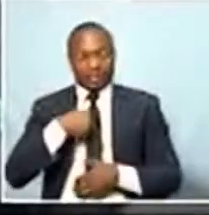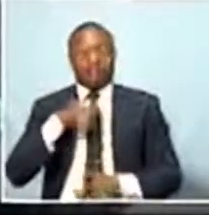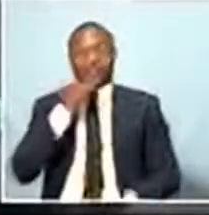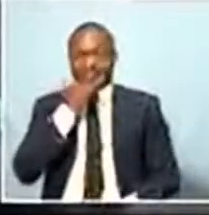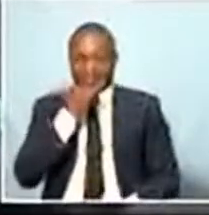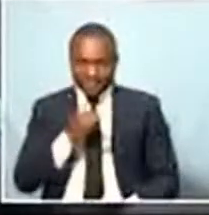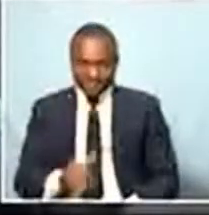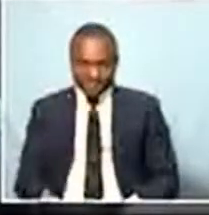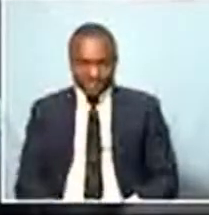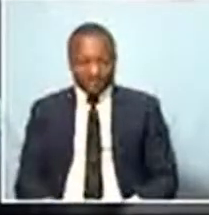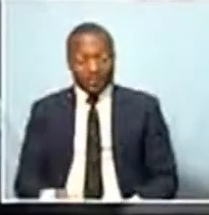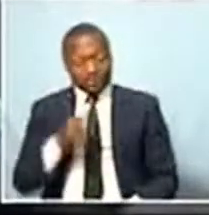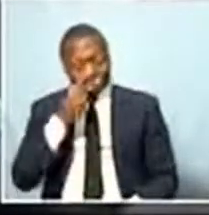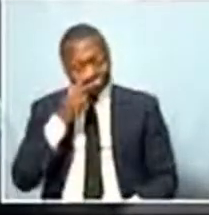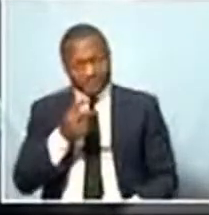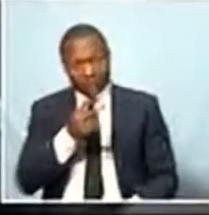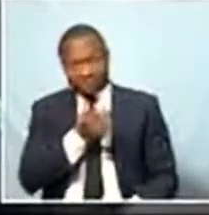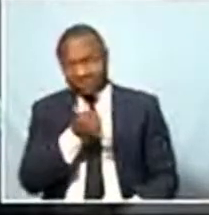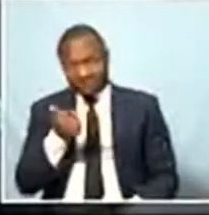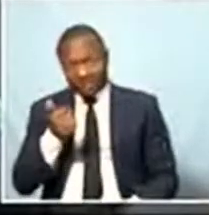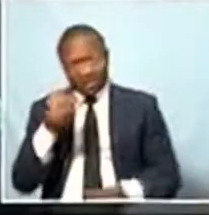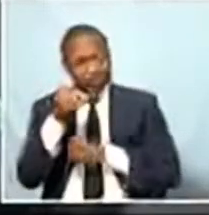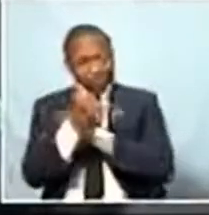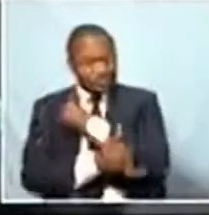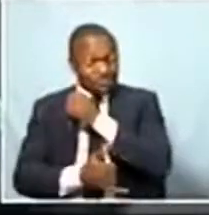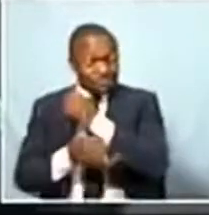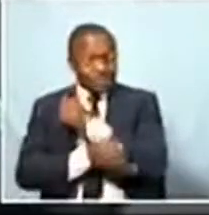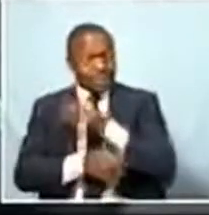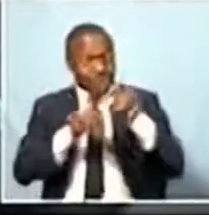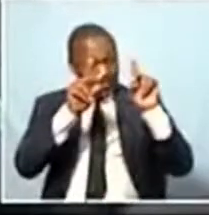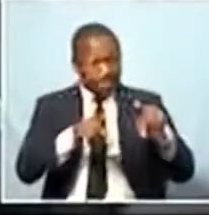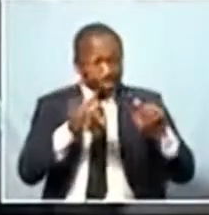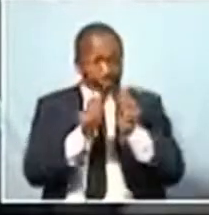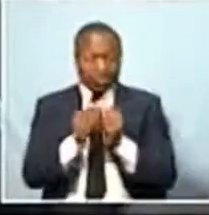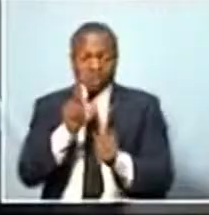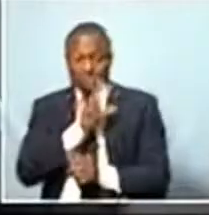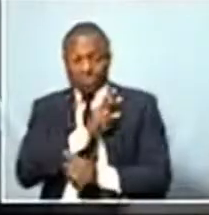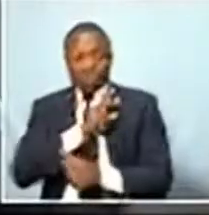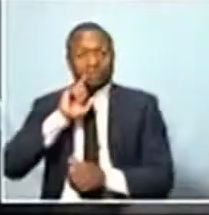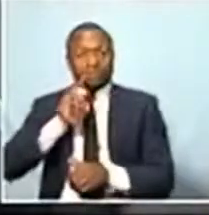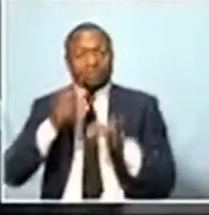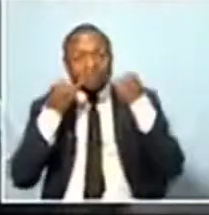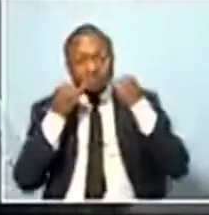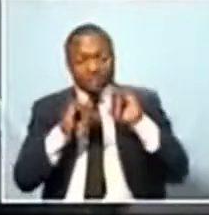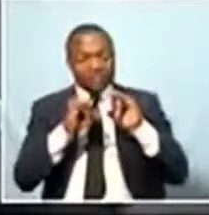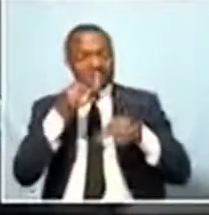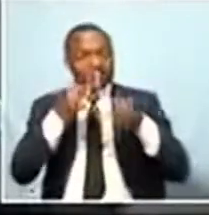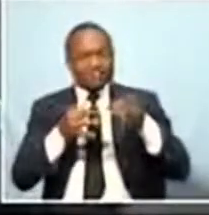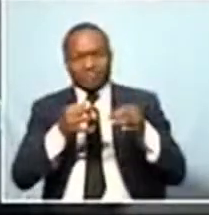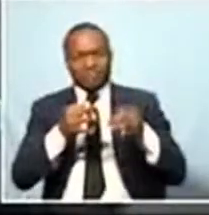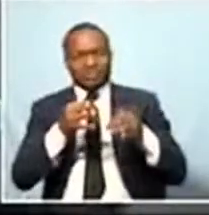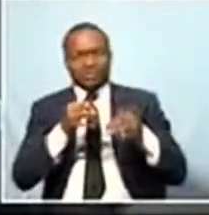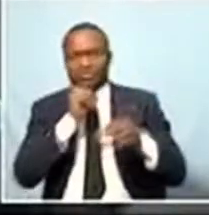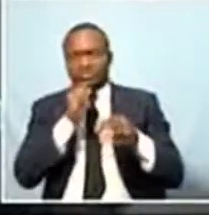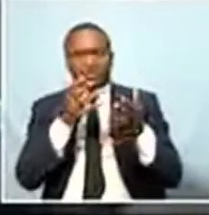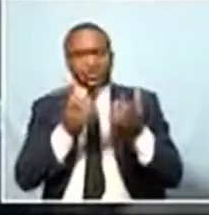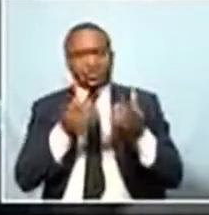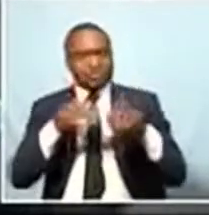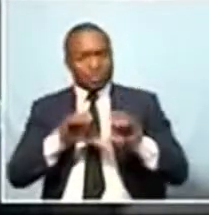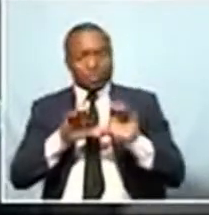between an individual and a police officer, they have to be informed. If anytime you don't want to continue talking to